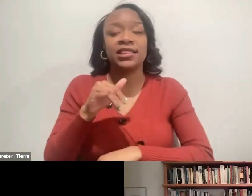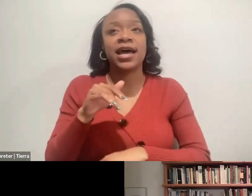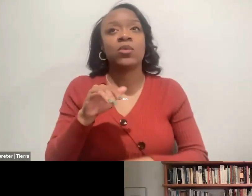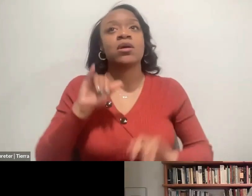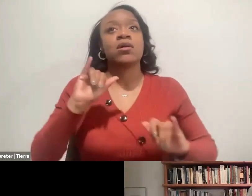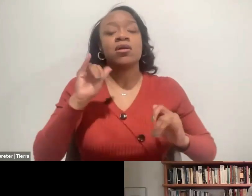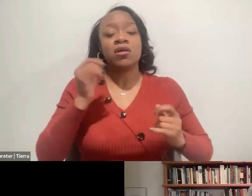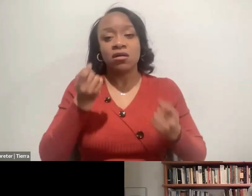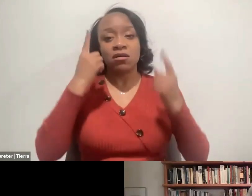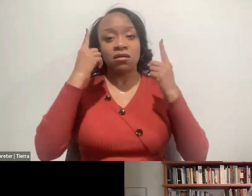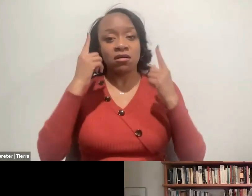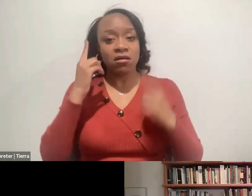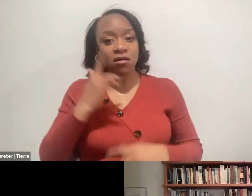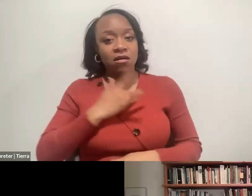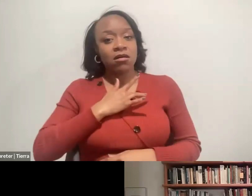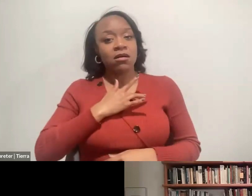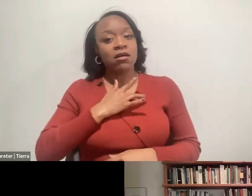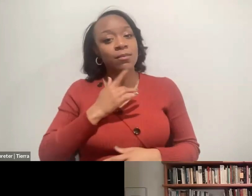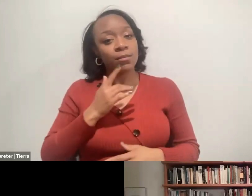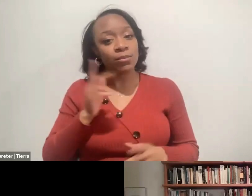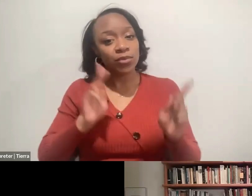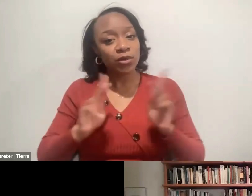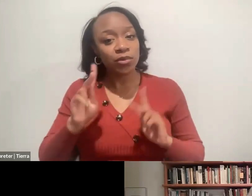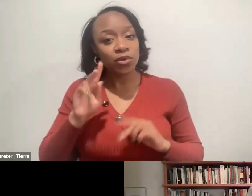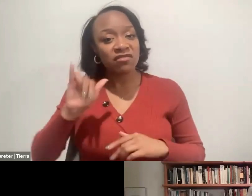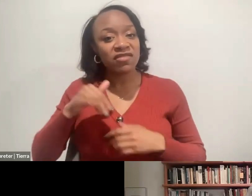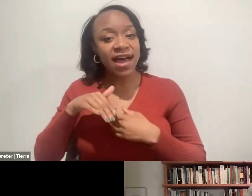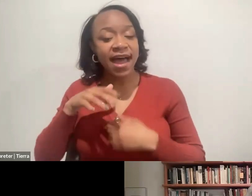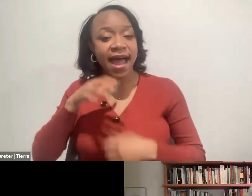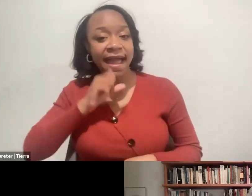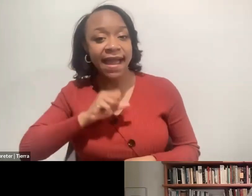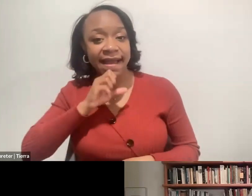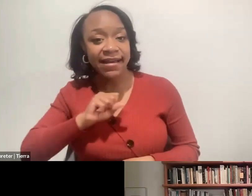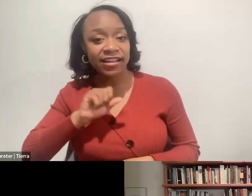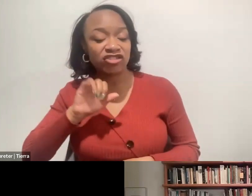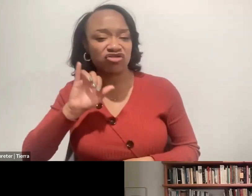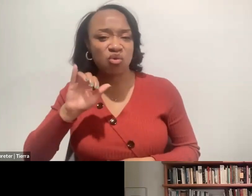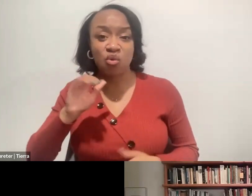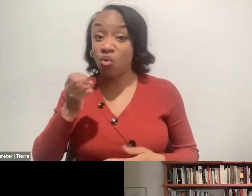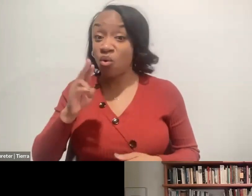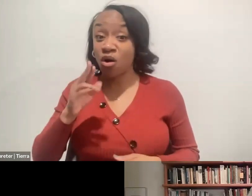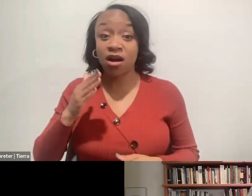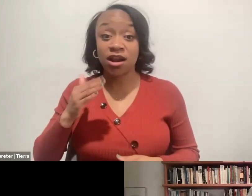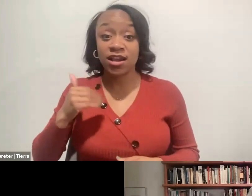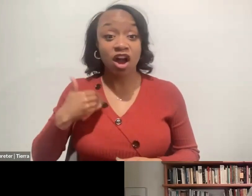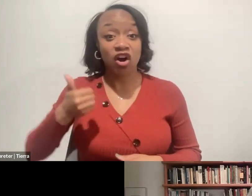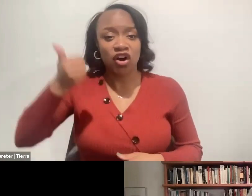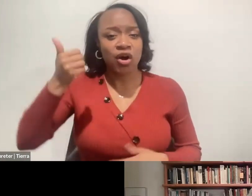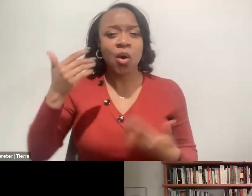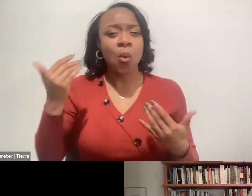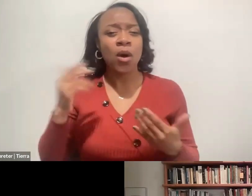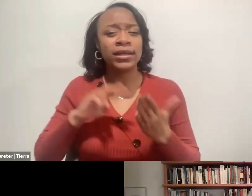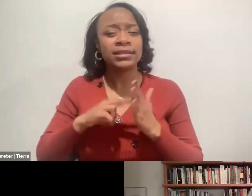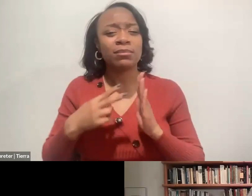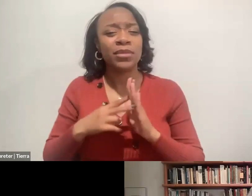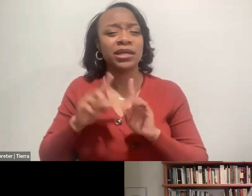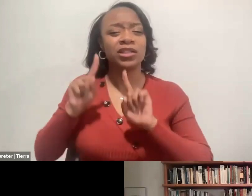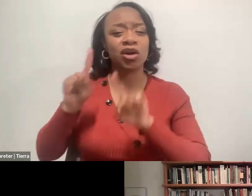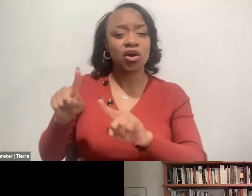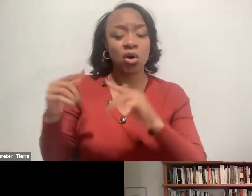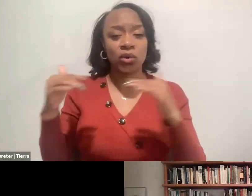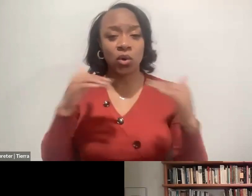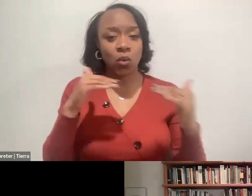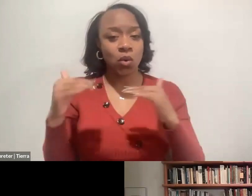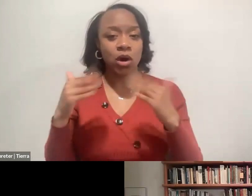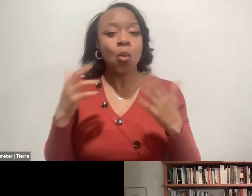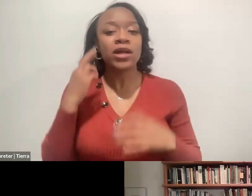of that age or younger what's involved with going to war and the reality of it.